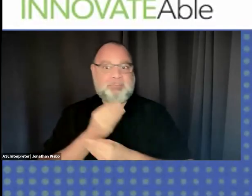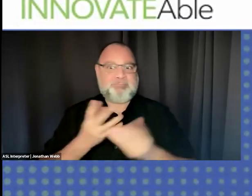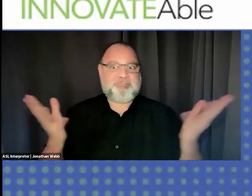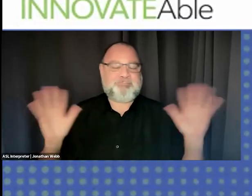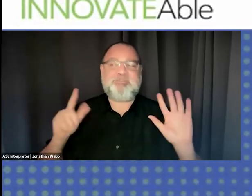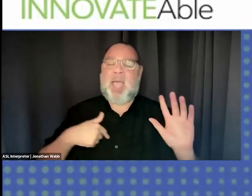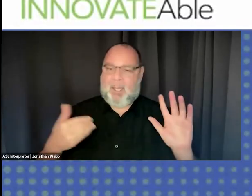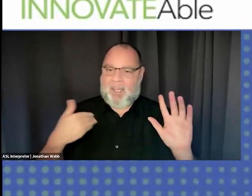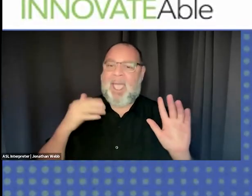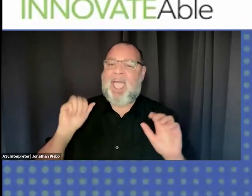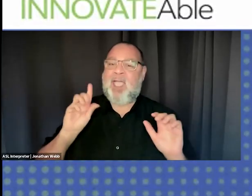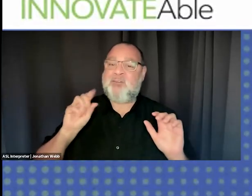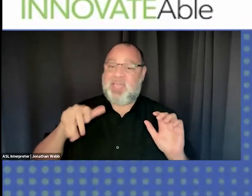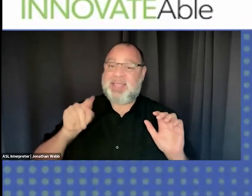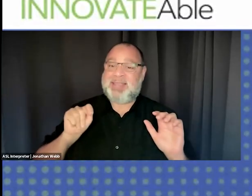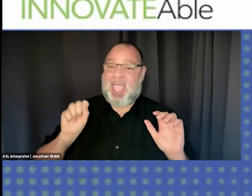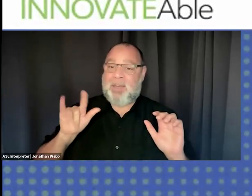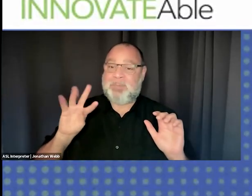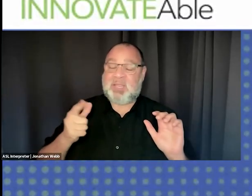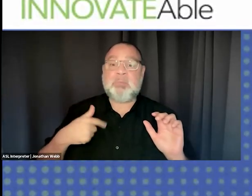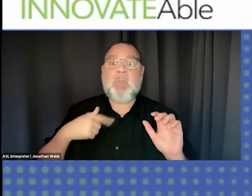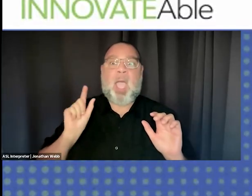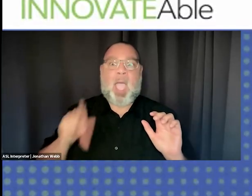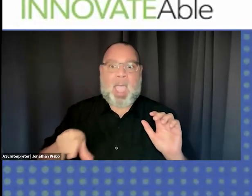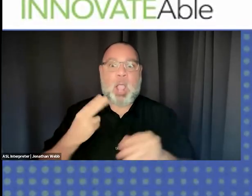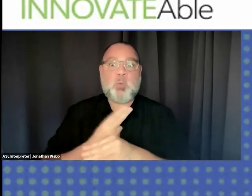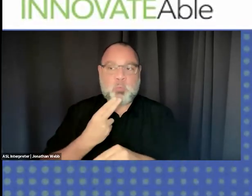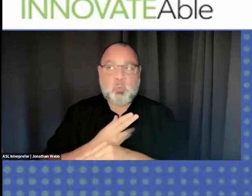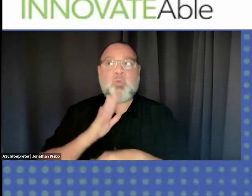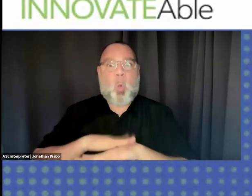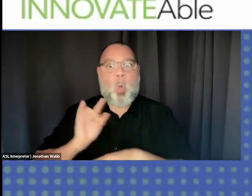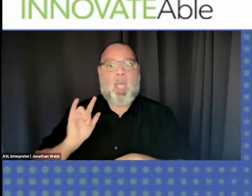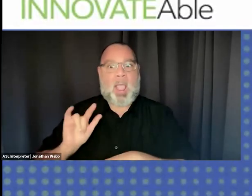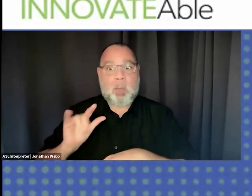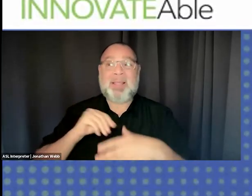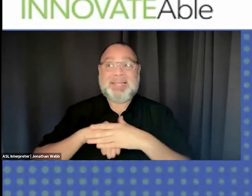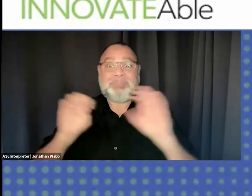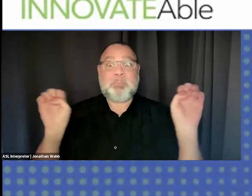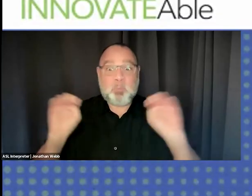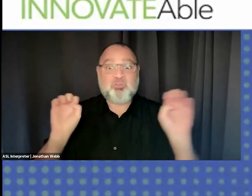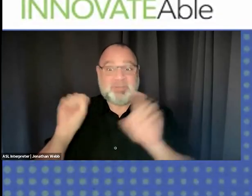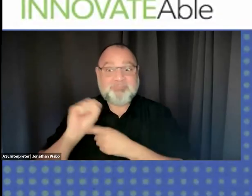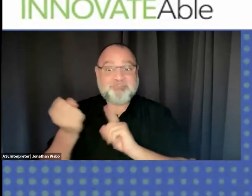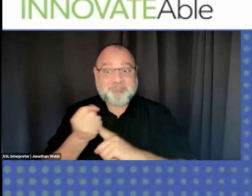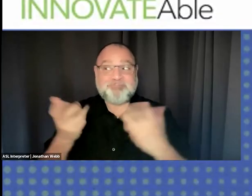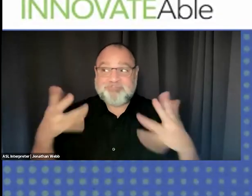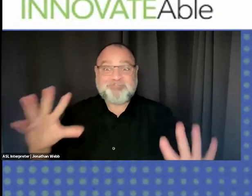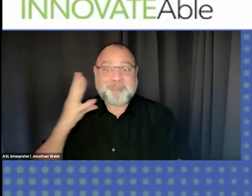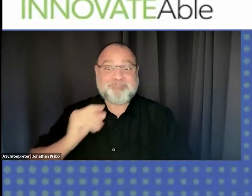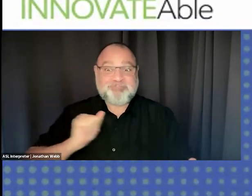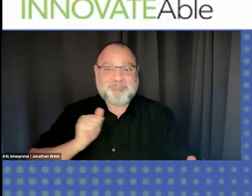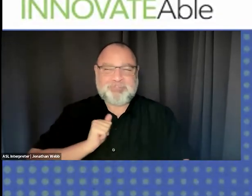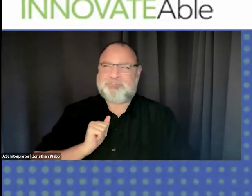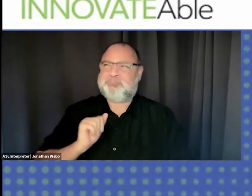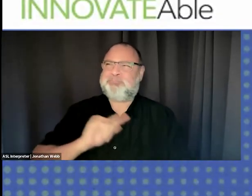Sling, and I have had to use it in an emergency situation on an airplane before. I don't even remember where I was